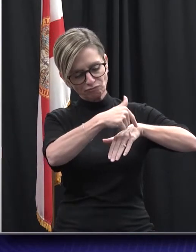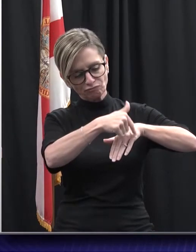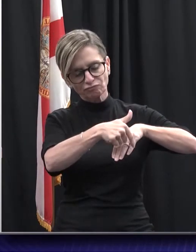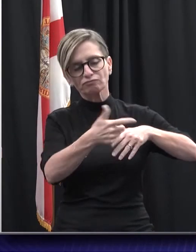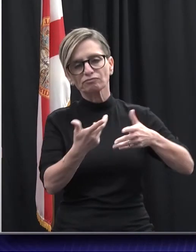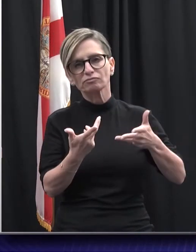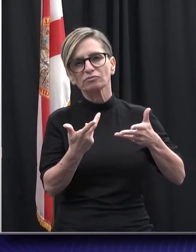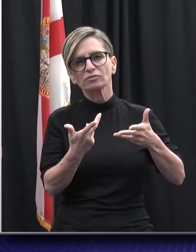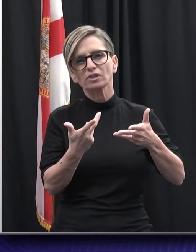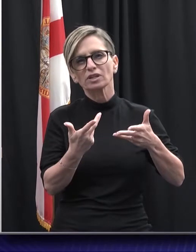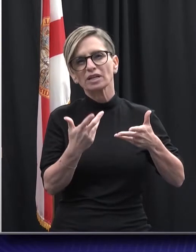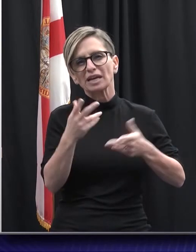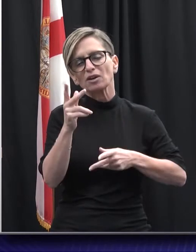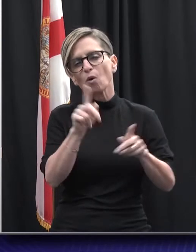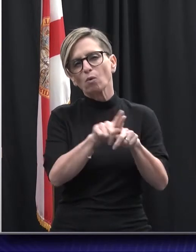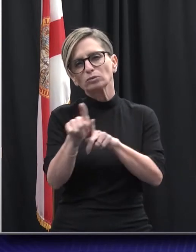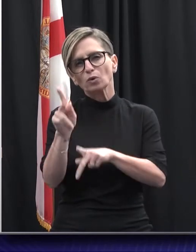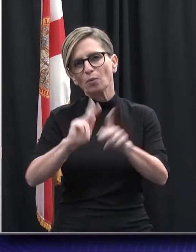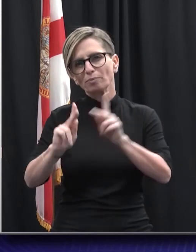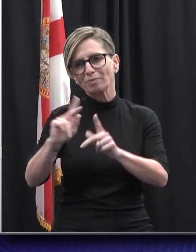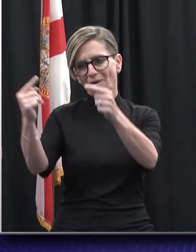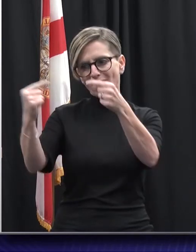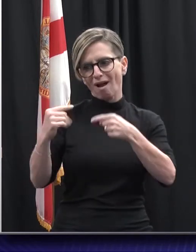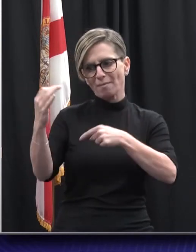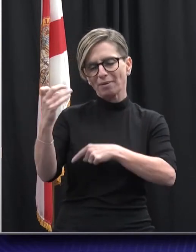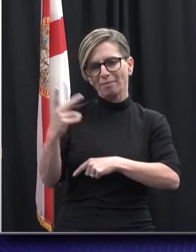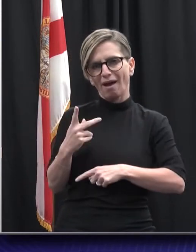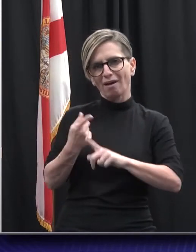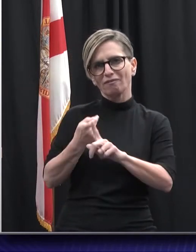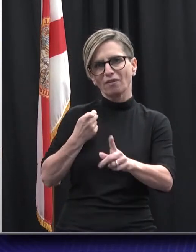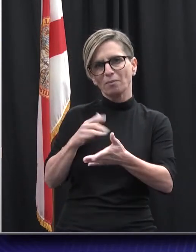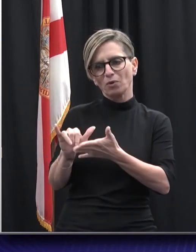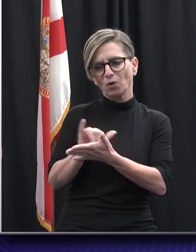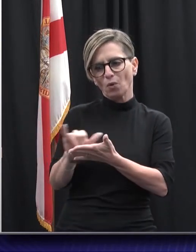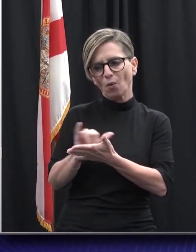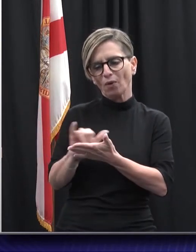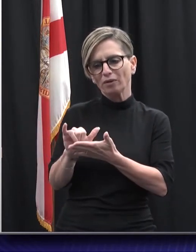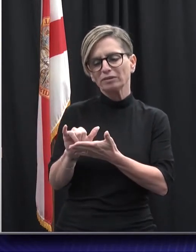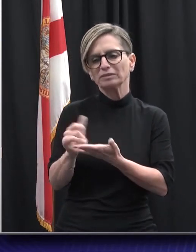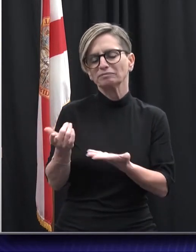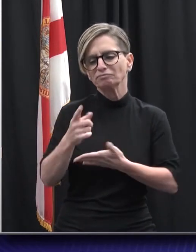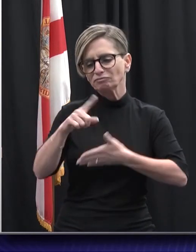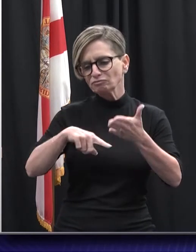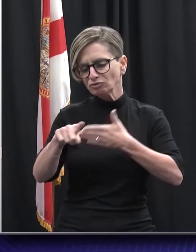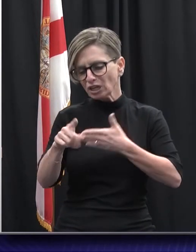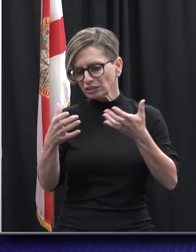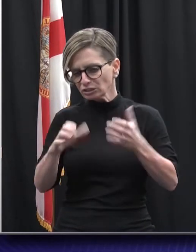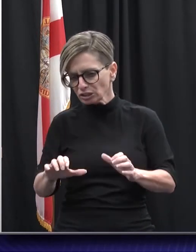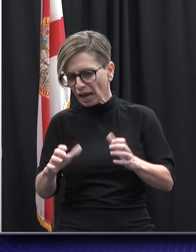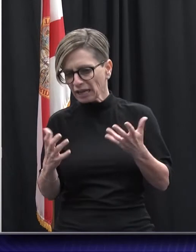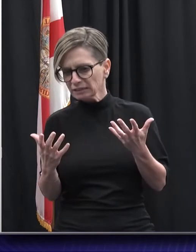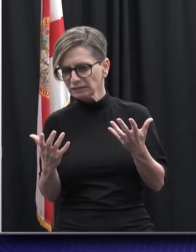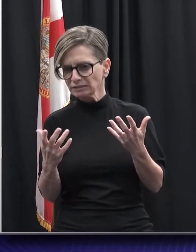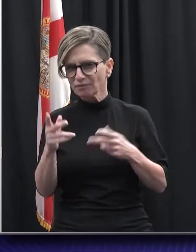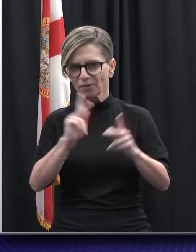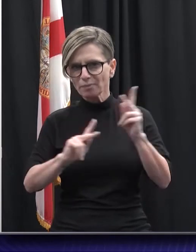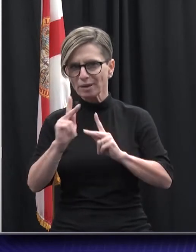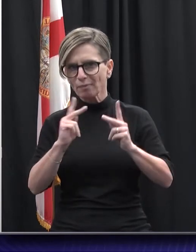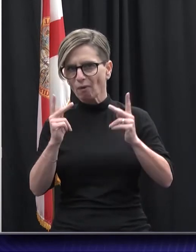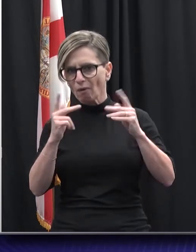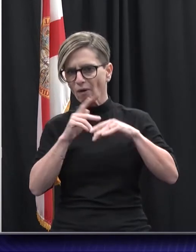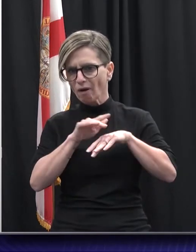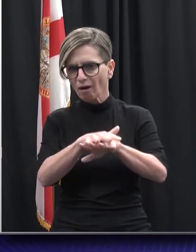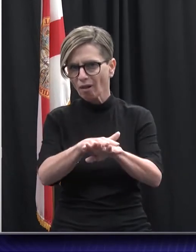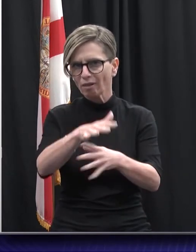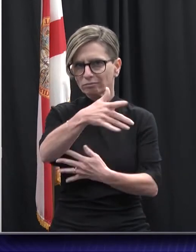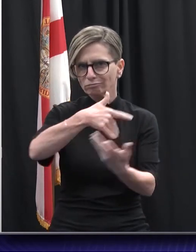from people returning from the Northeast. We looked at the chance for kind of in-migration of the disease, and that was